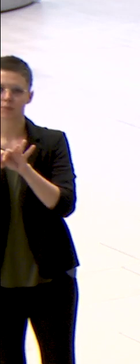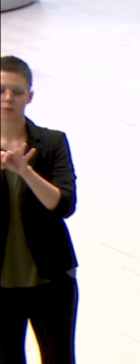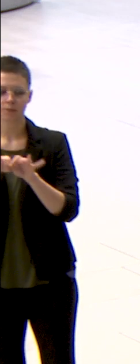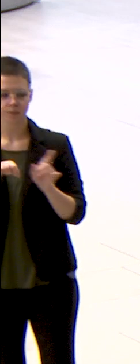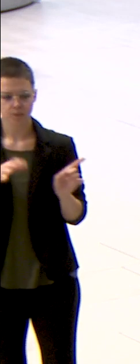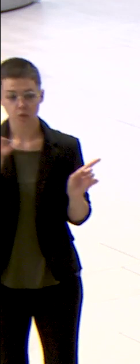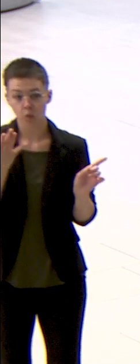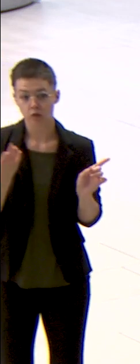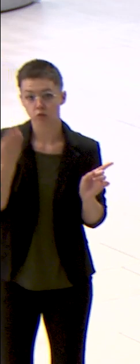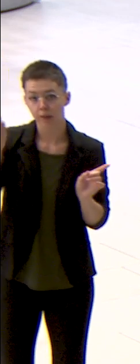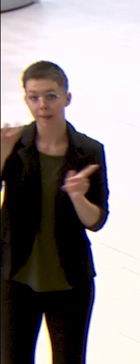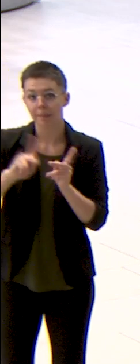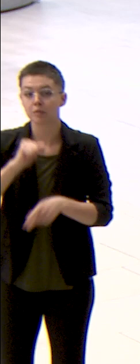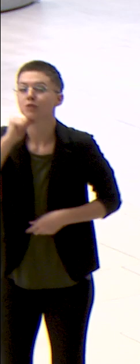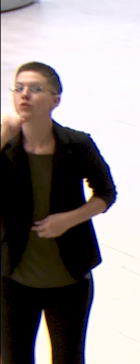that people don't do?